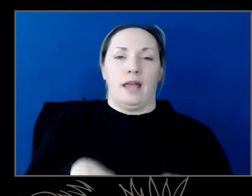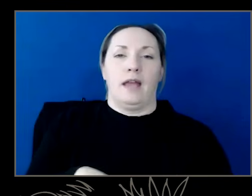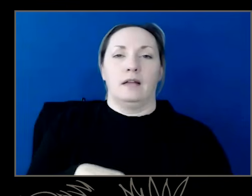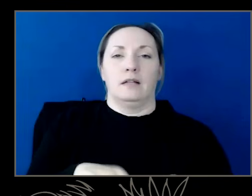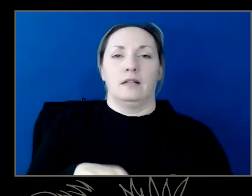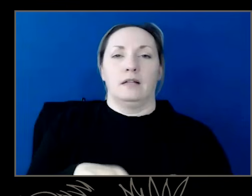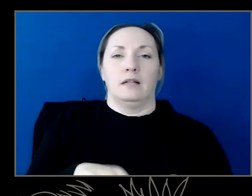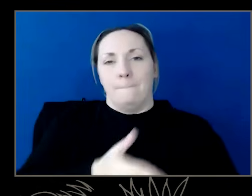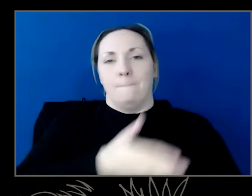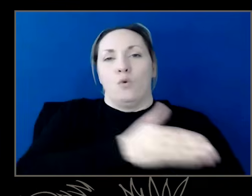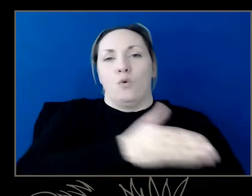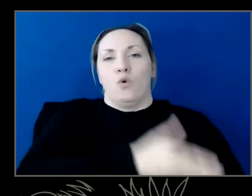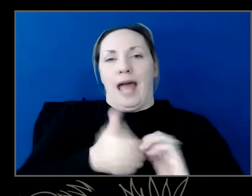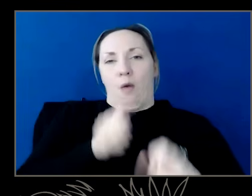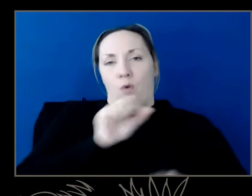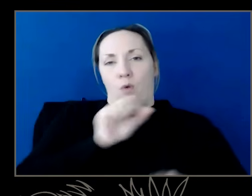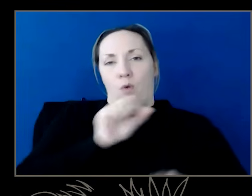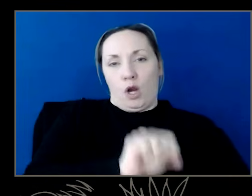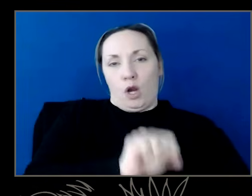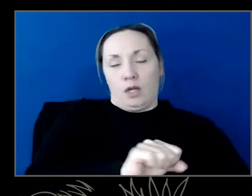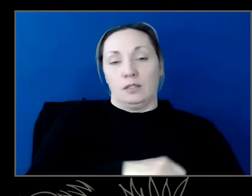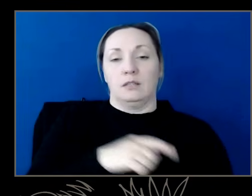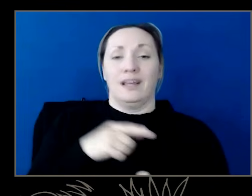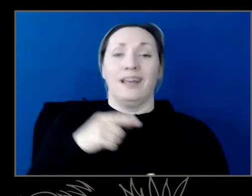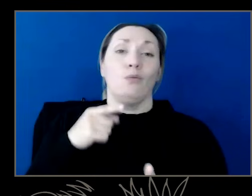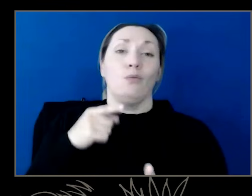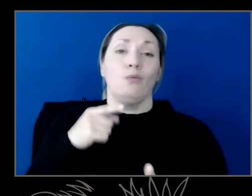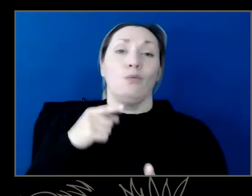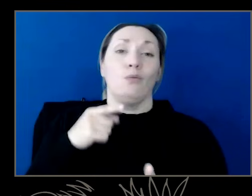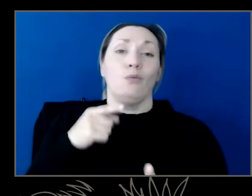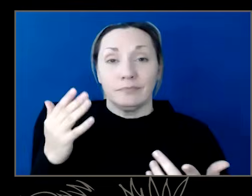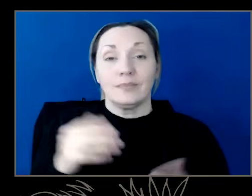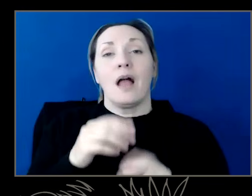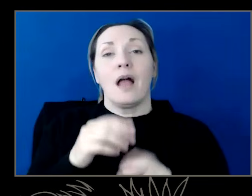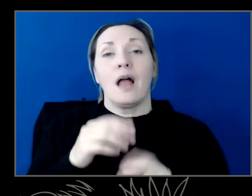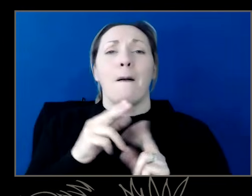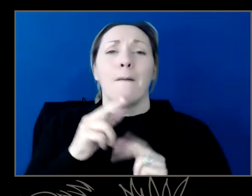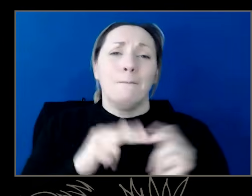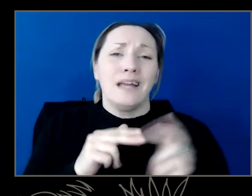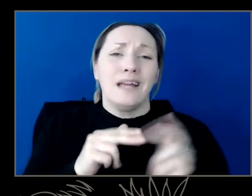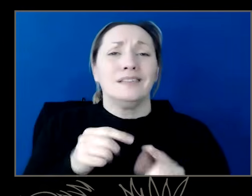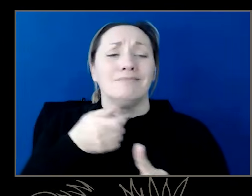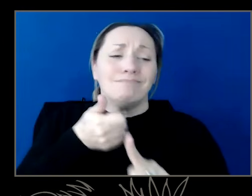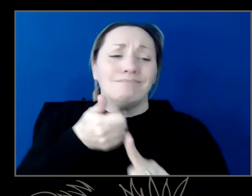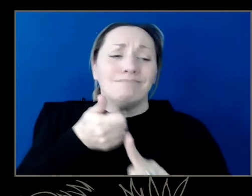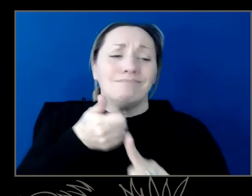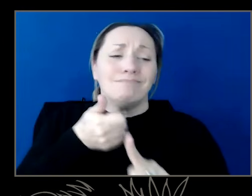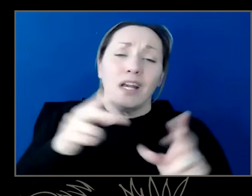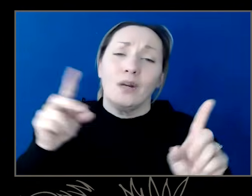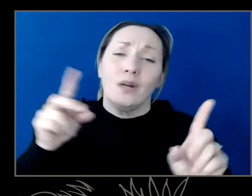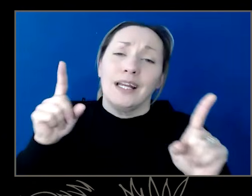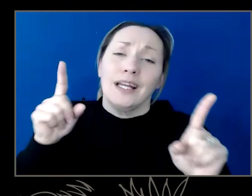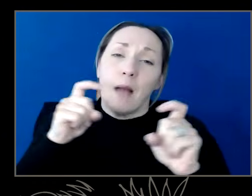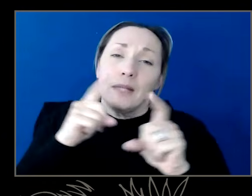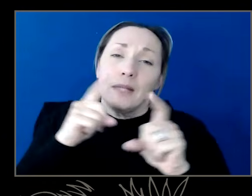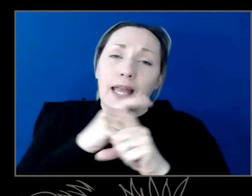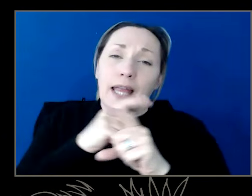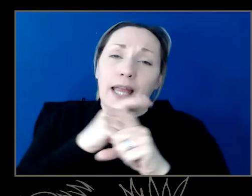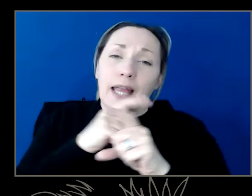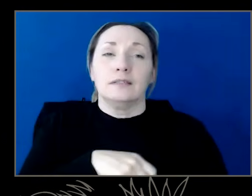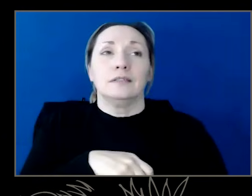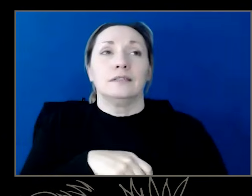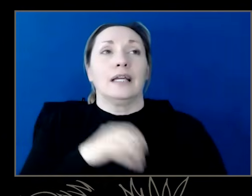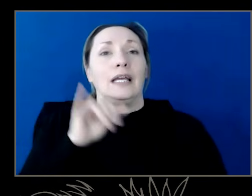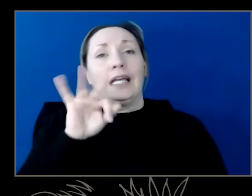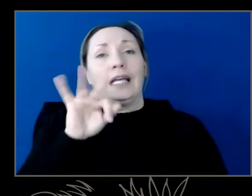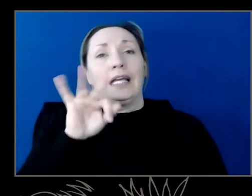TypeScript's performance. And this comes down to the fact that builds are very complicated. Whether or not we are thinking about running it on